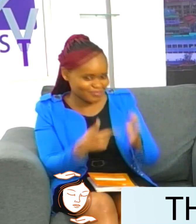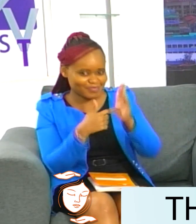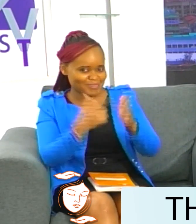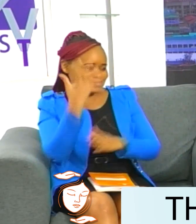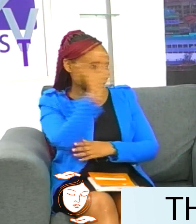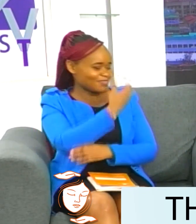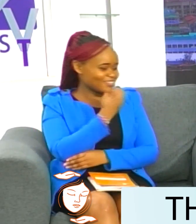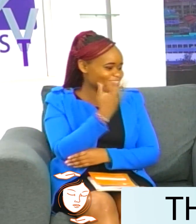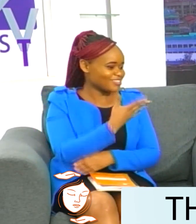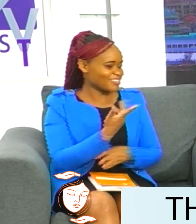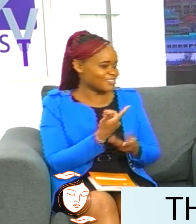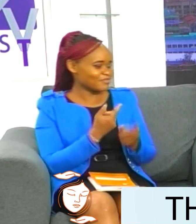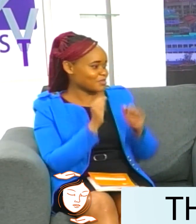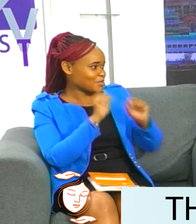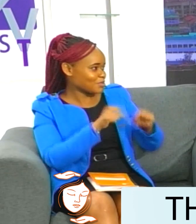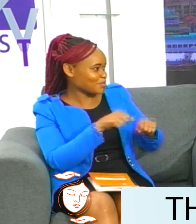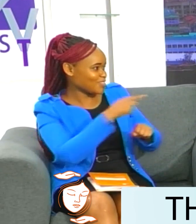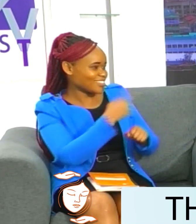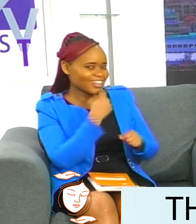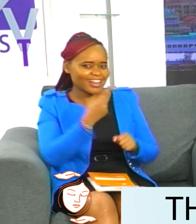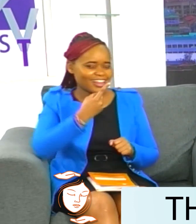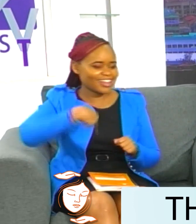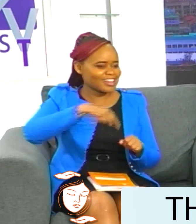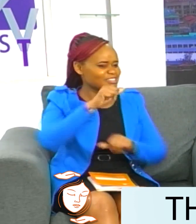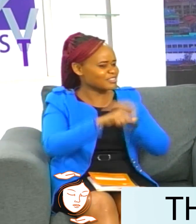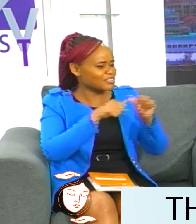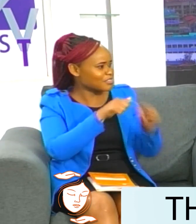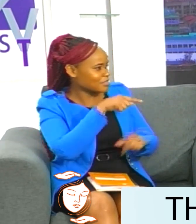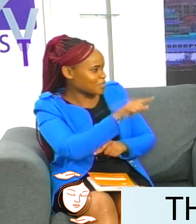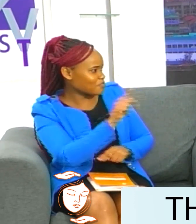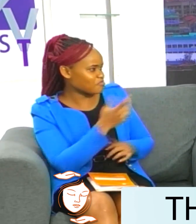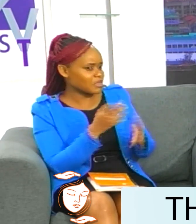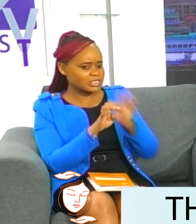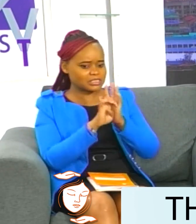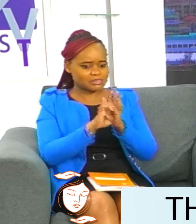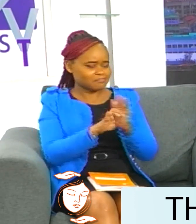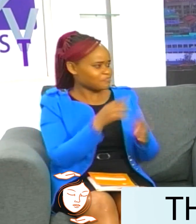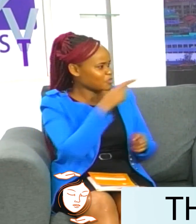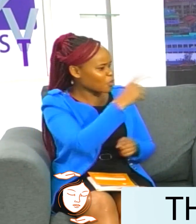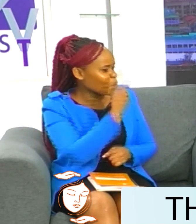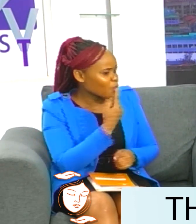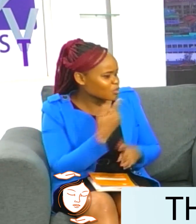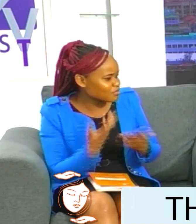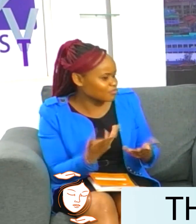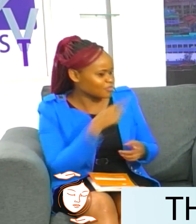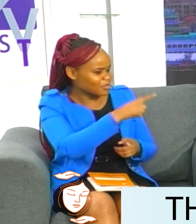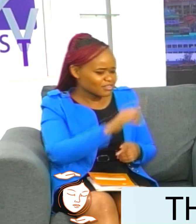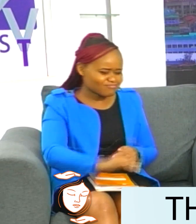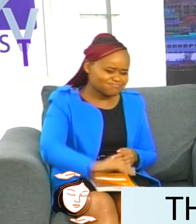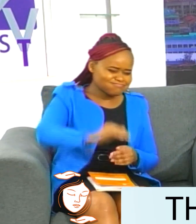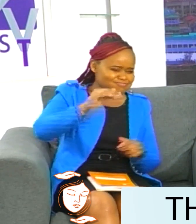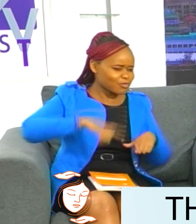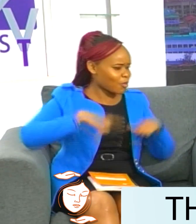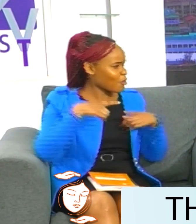hello, my guest. Welcome to the Glamour Show. Would you kindly tell us about yourself? For example, who you